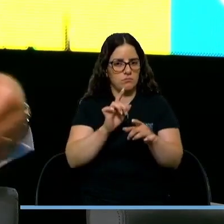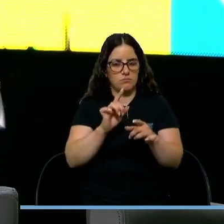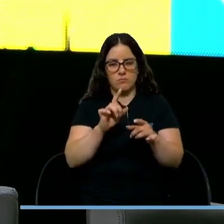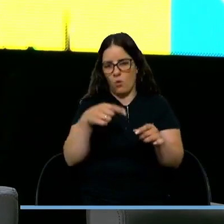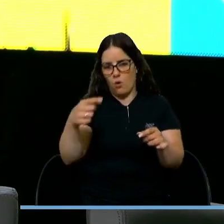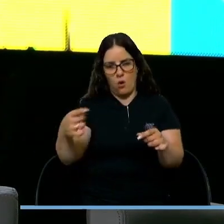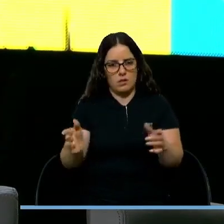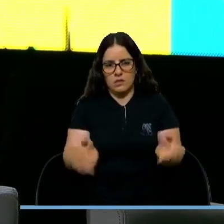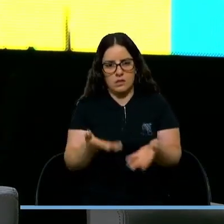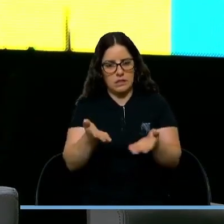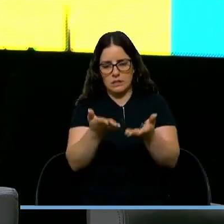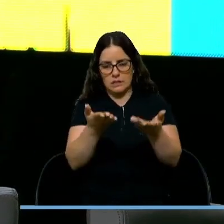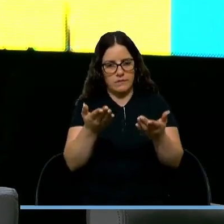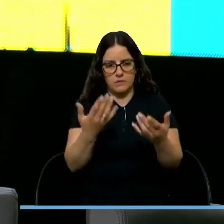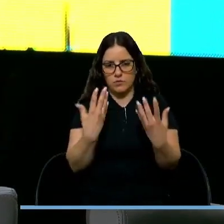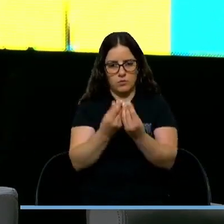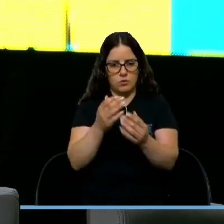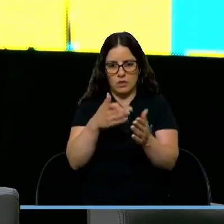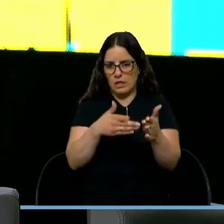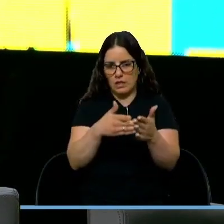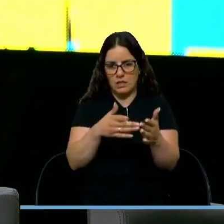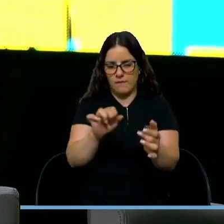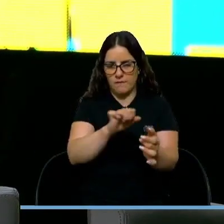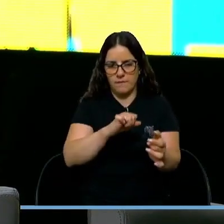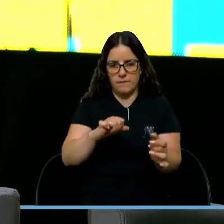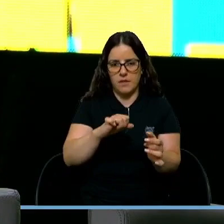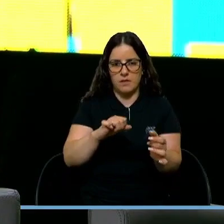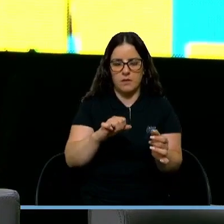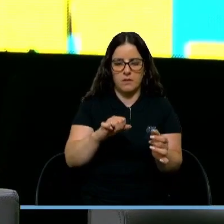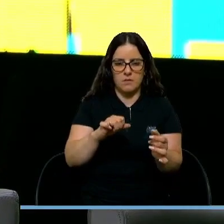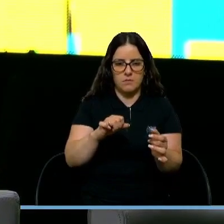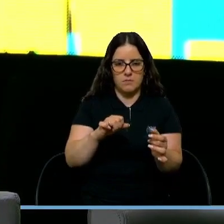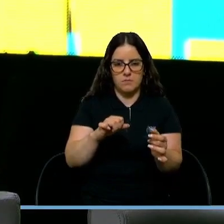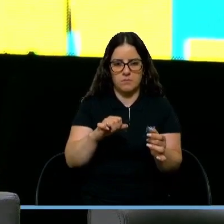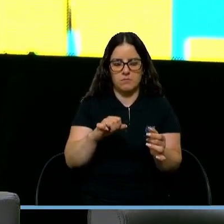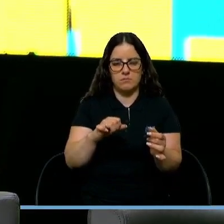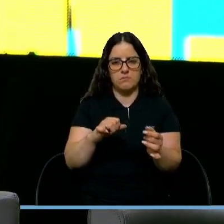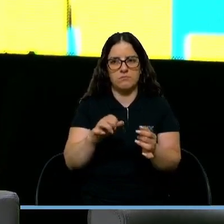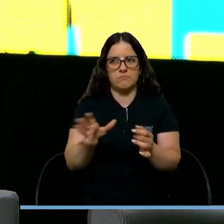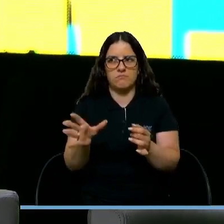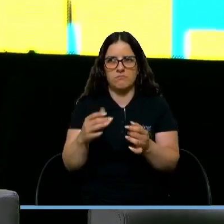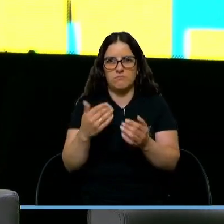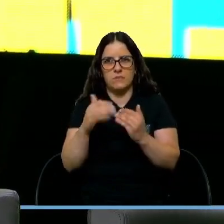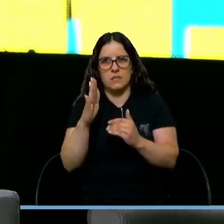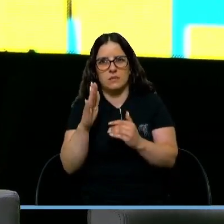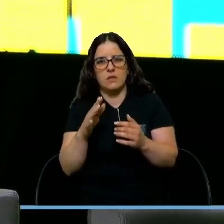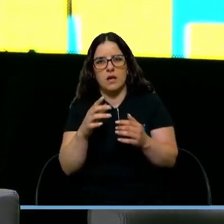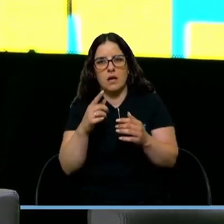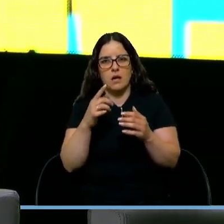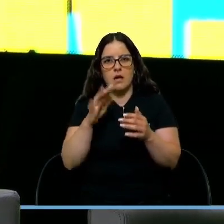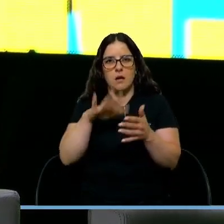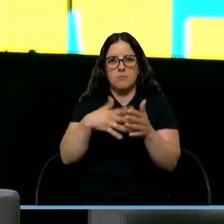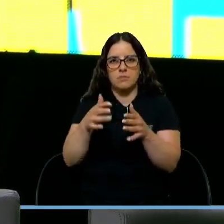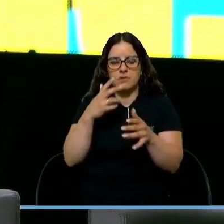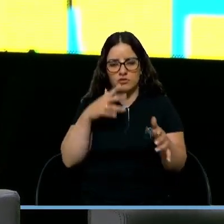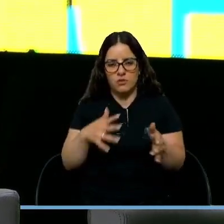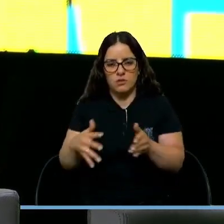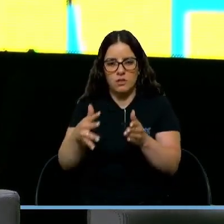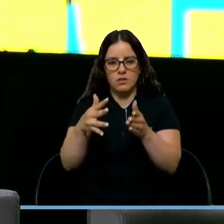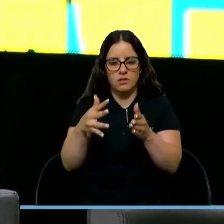to the other initiatives that we carried out with our customers, which are more on strategic